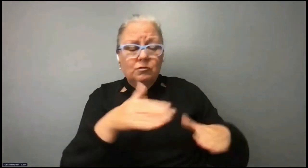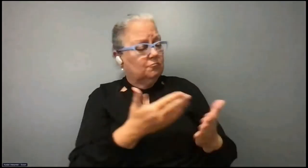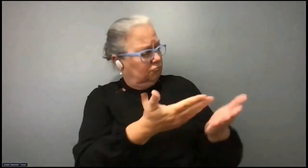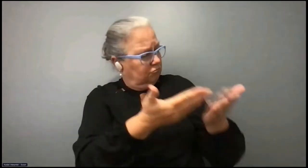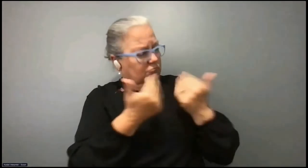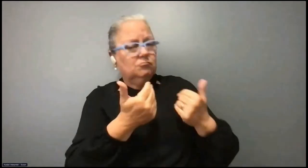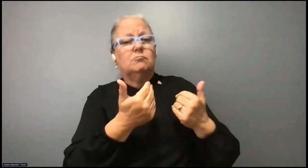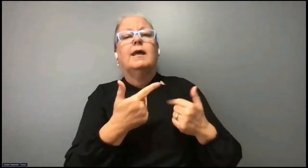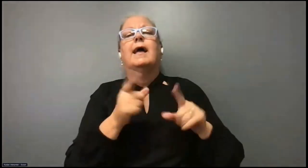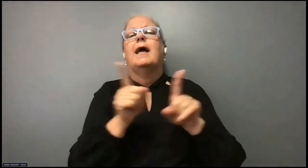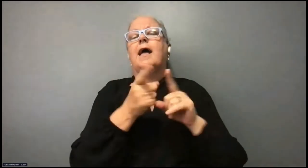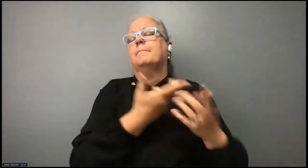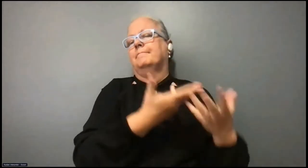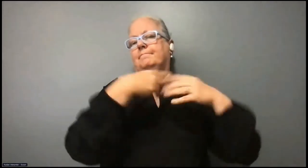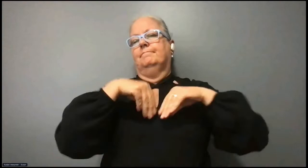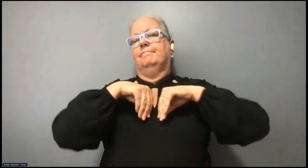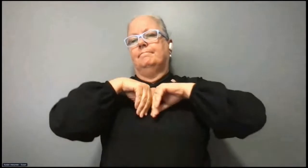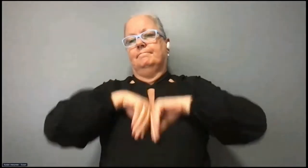Yeah.